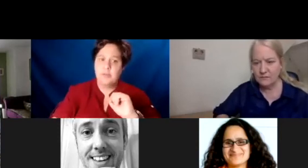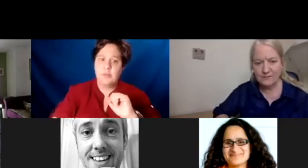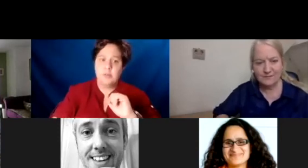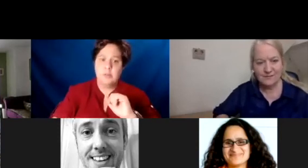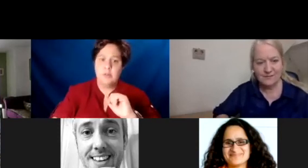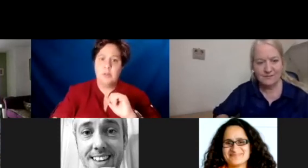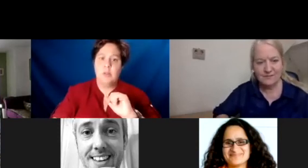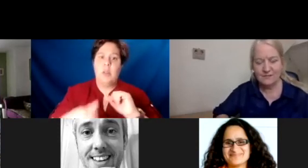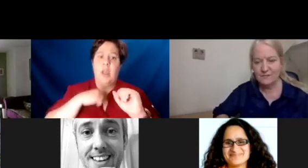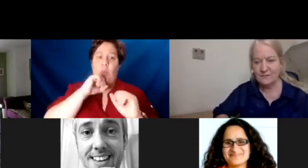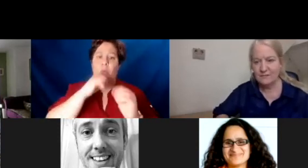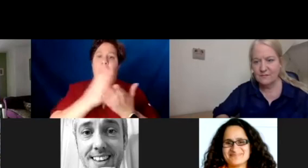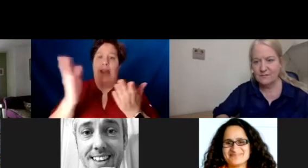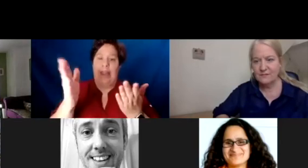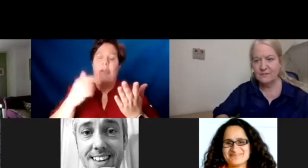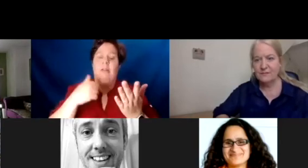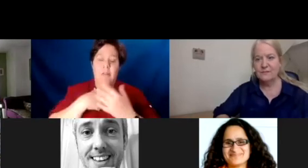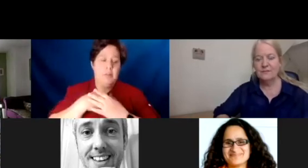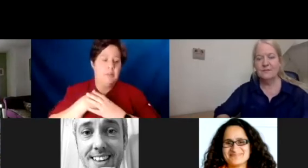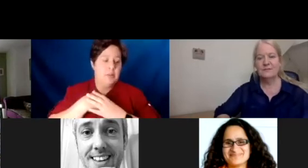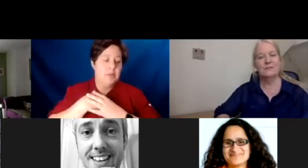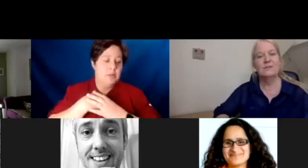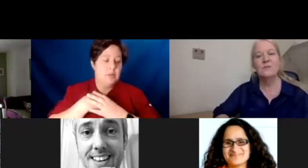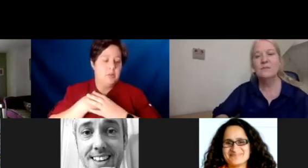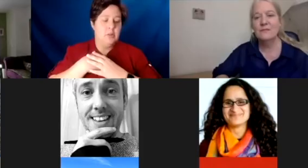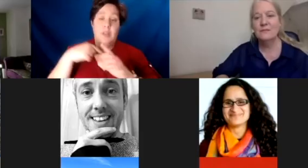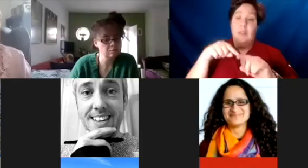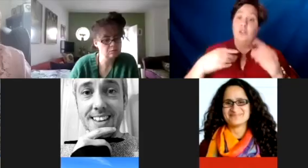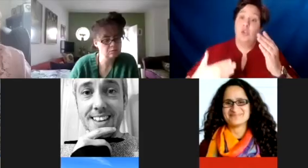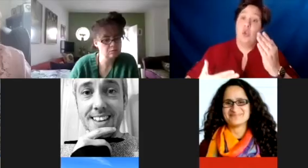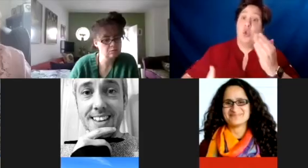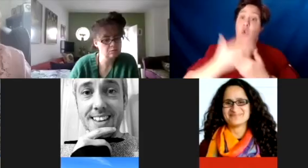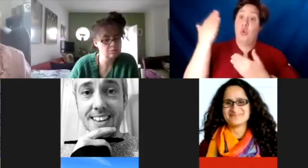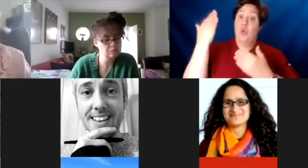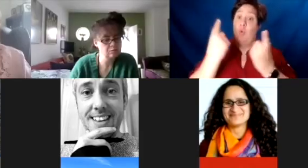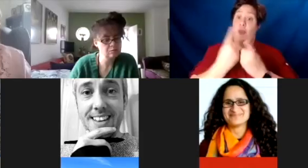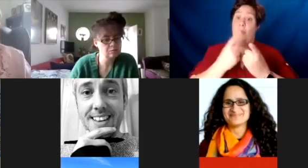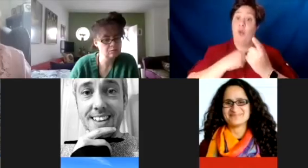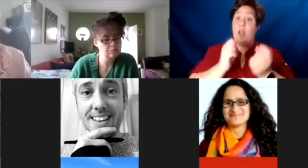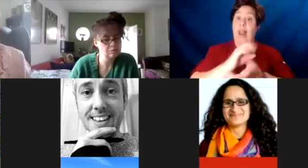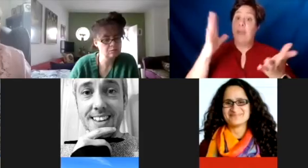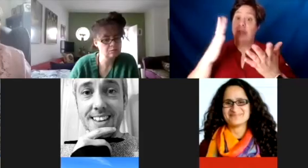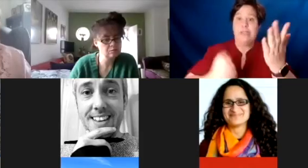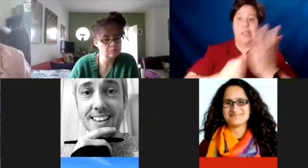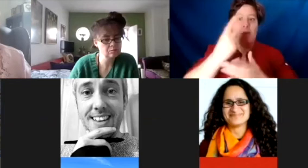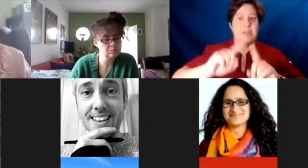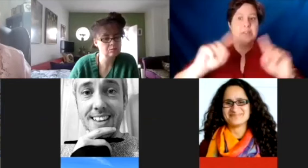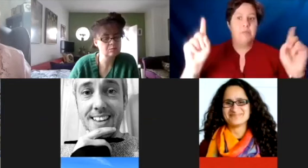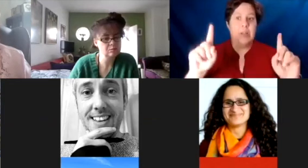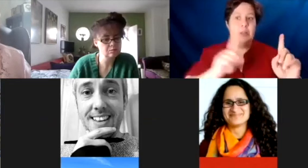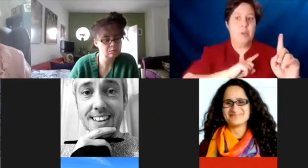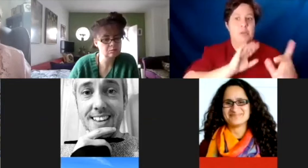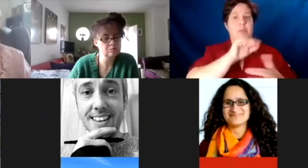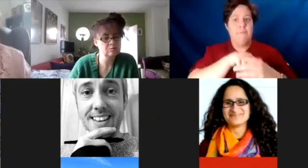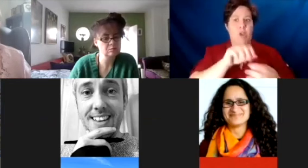Oh, I'll make that clearer. So as this is a new way, because Liberty used to happen quite differently. So I've been involved